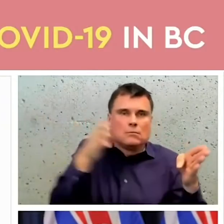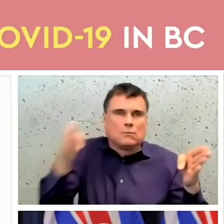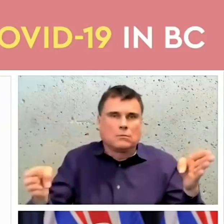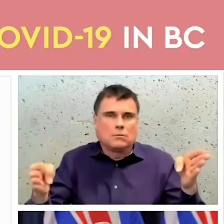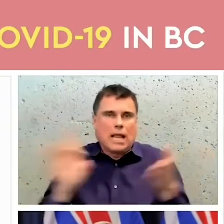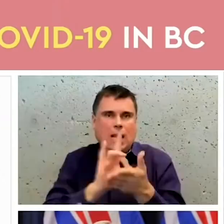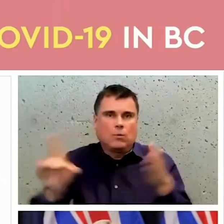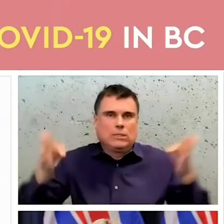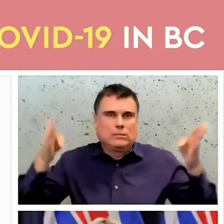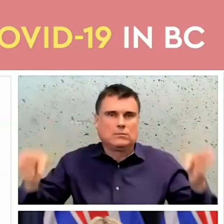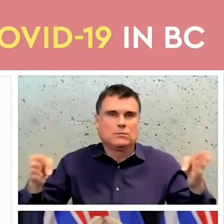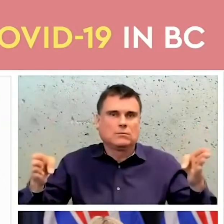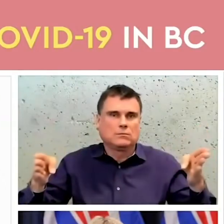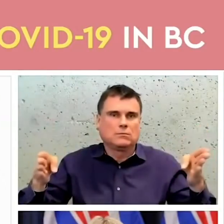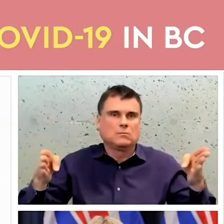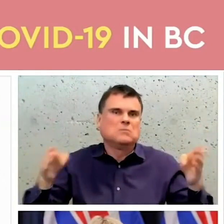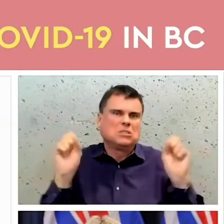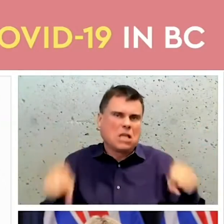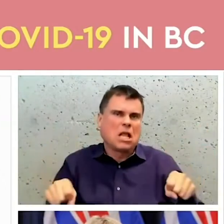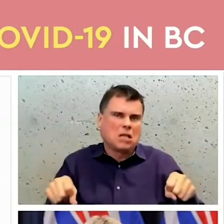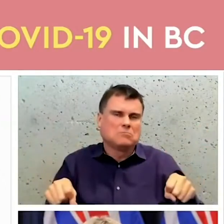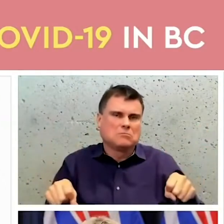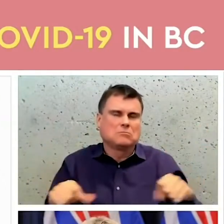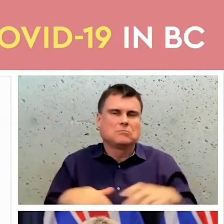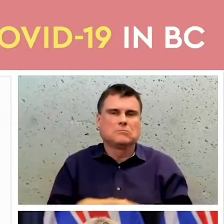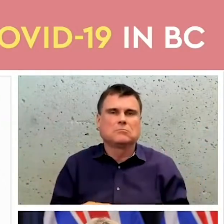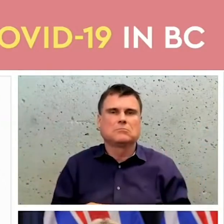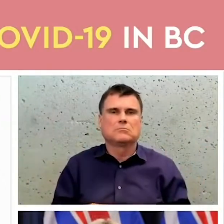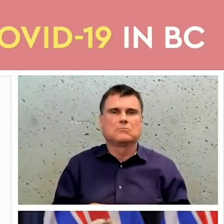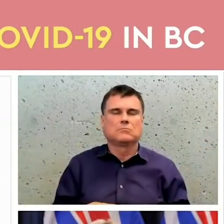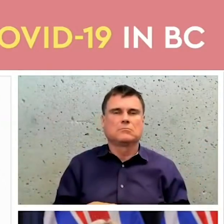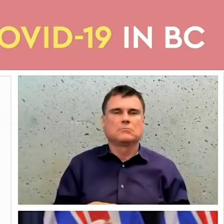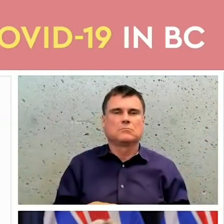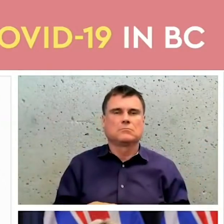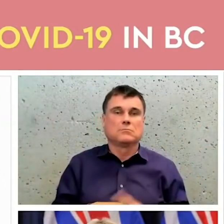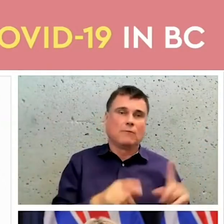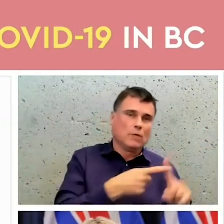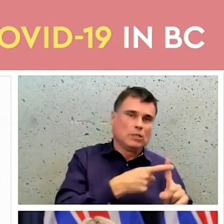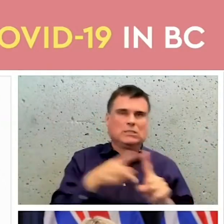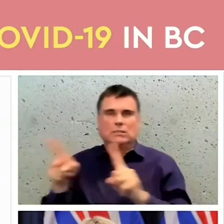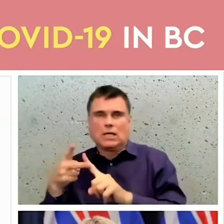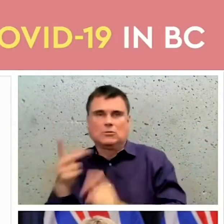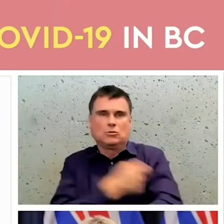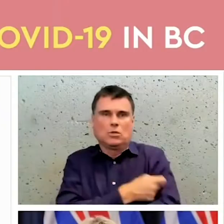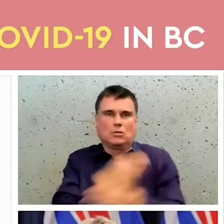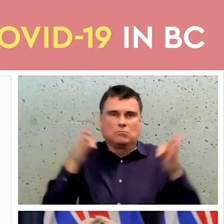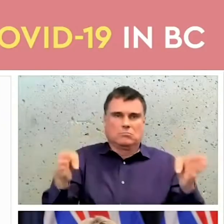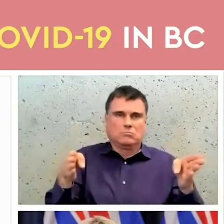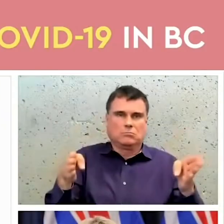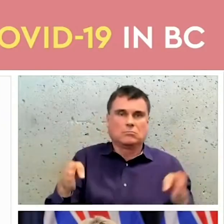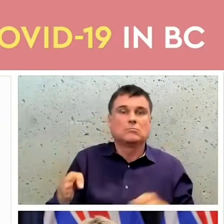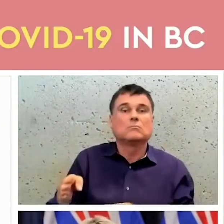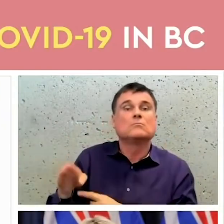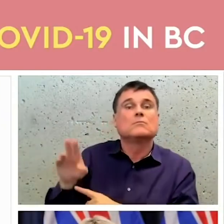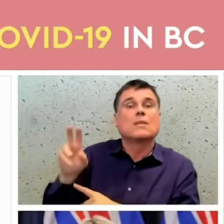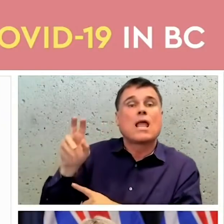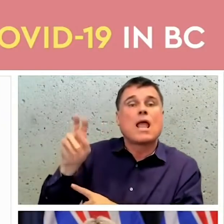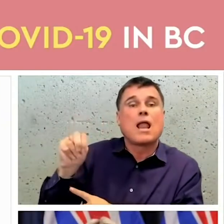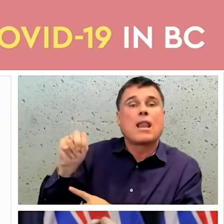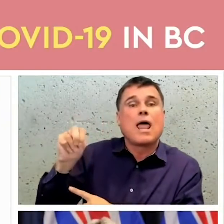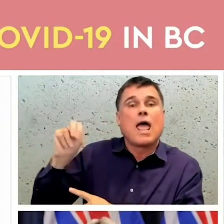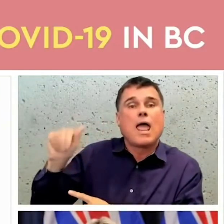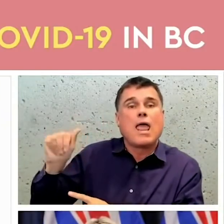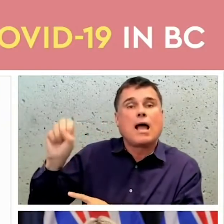NACI talked about was as a cautionary thing that as much as possible to not